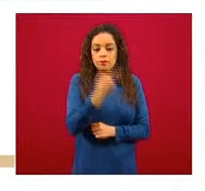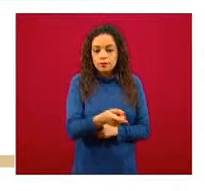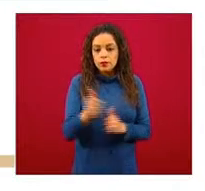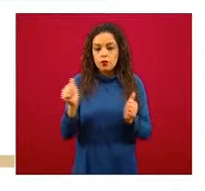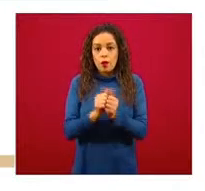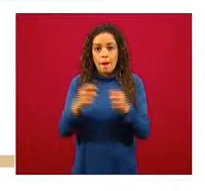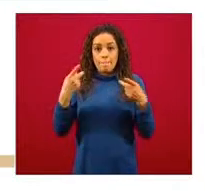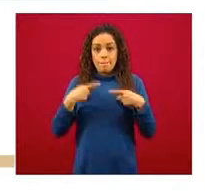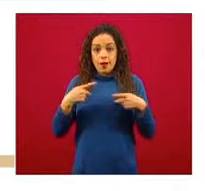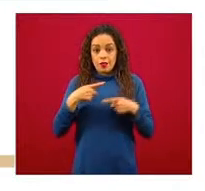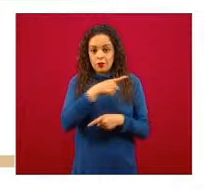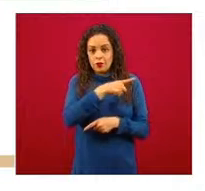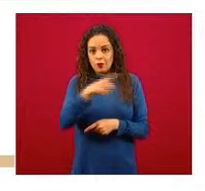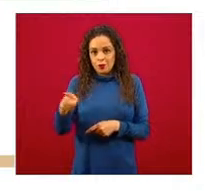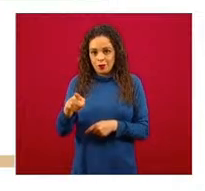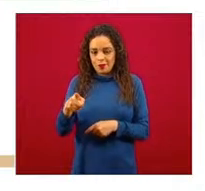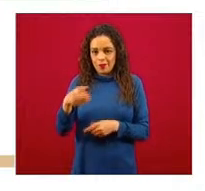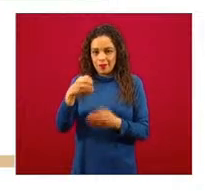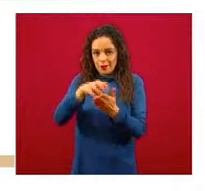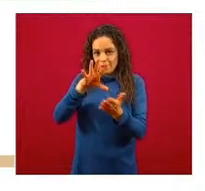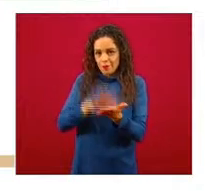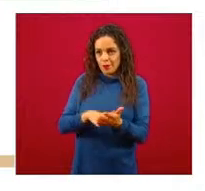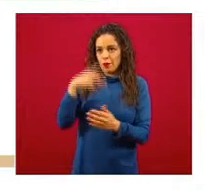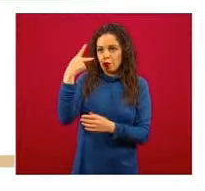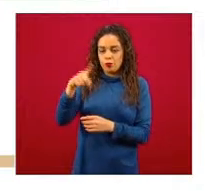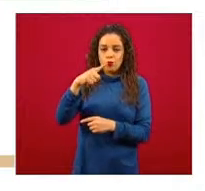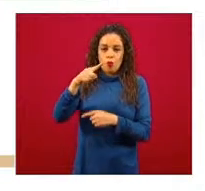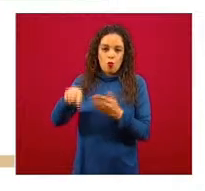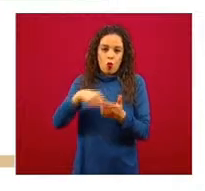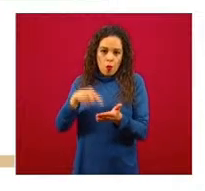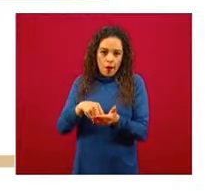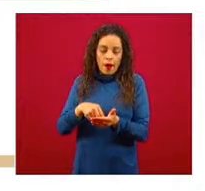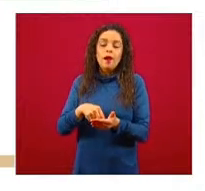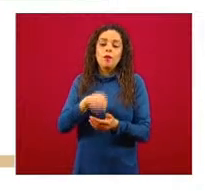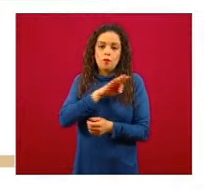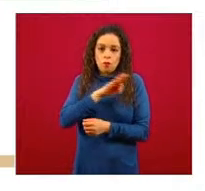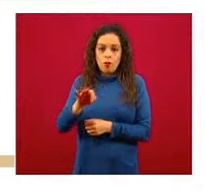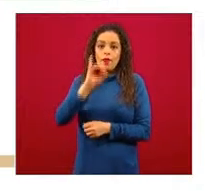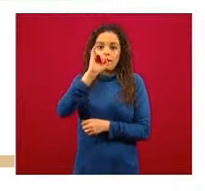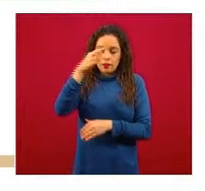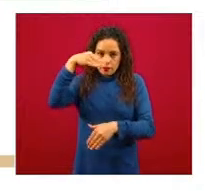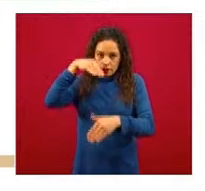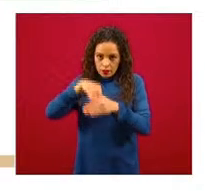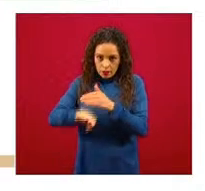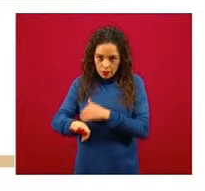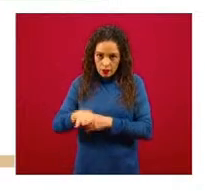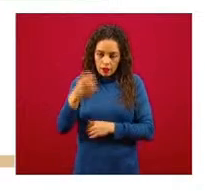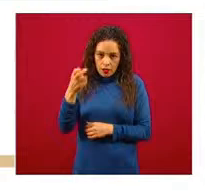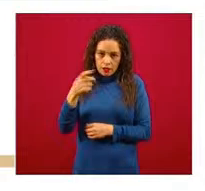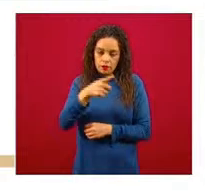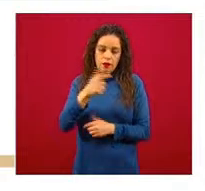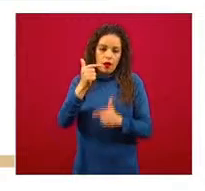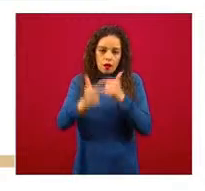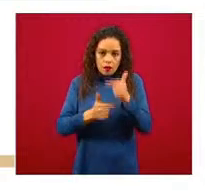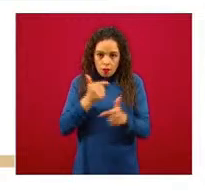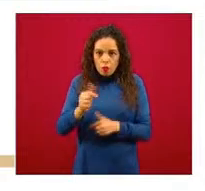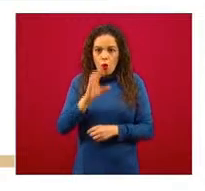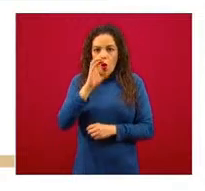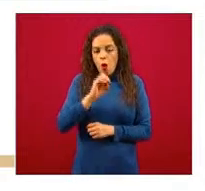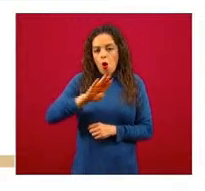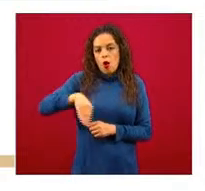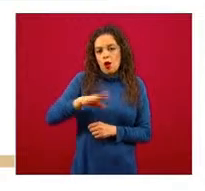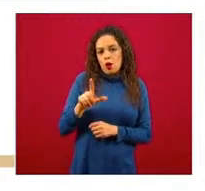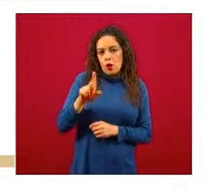The gyms or the sports clubs will have to define the days on